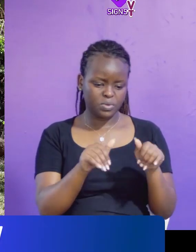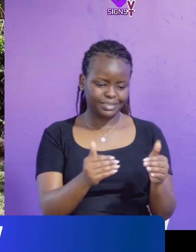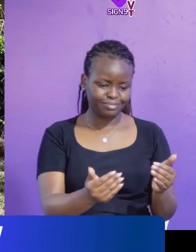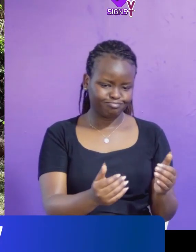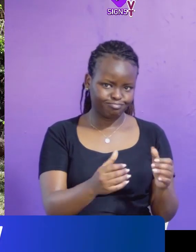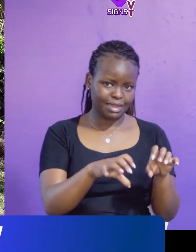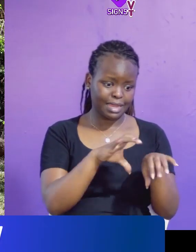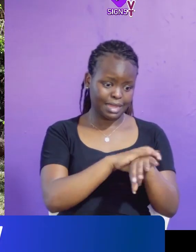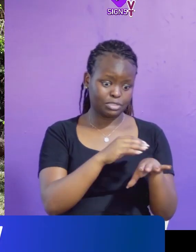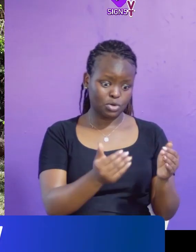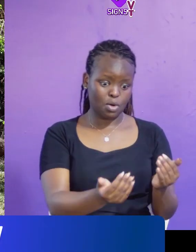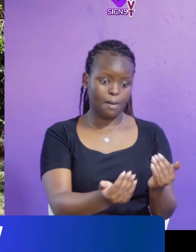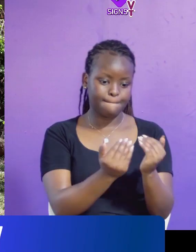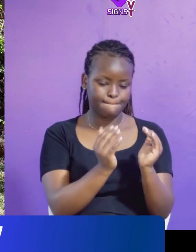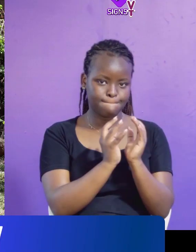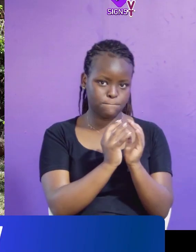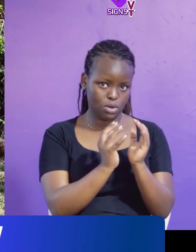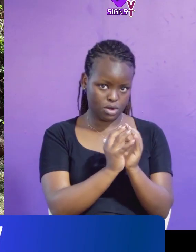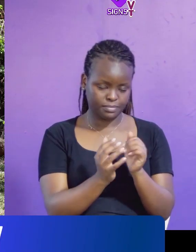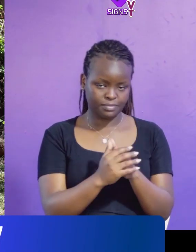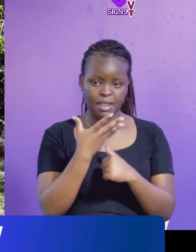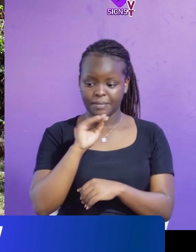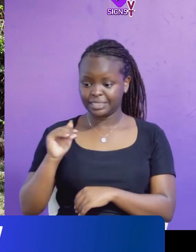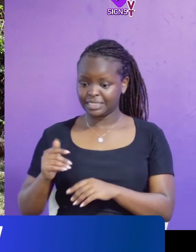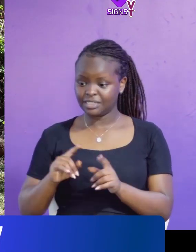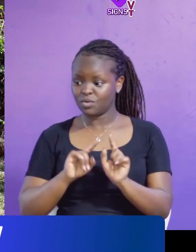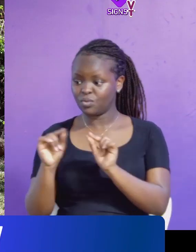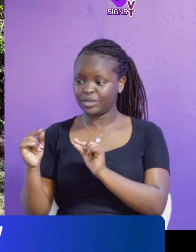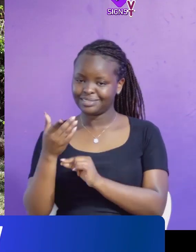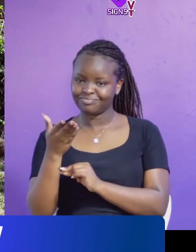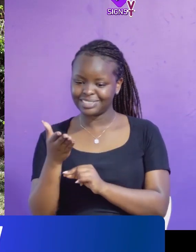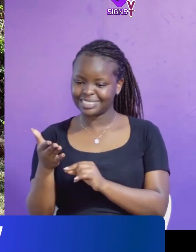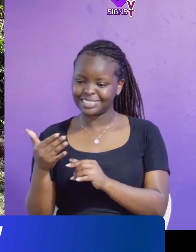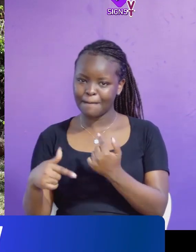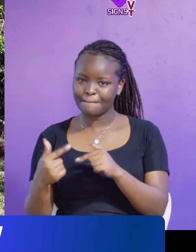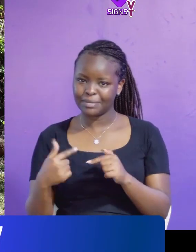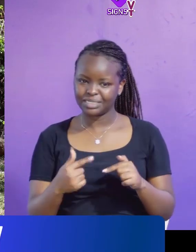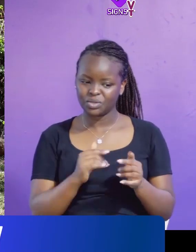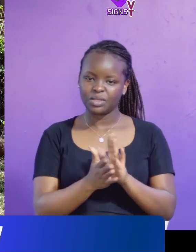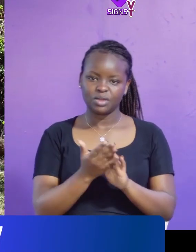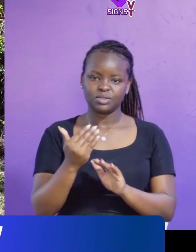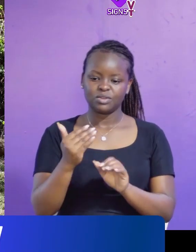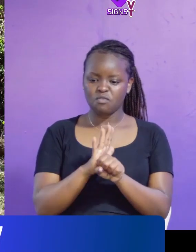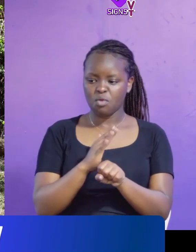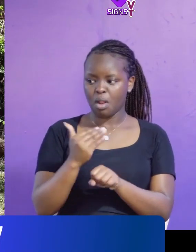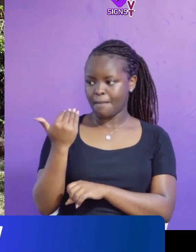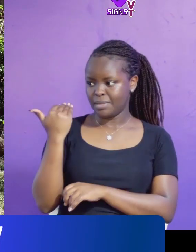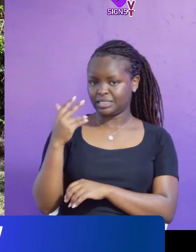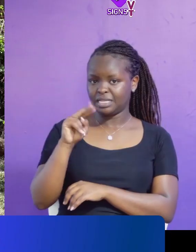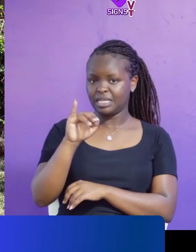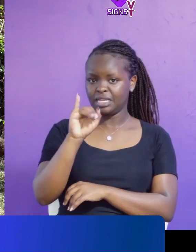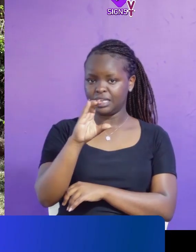to defend. Manchester City went to this match without 2 well-rounded fullbacks, whereby Nico O'Reilly